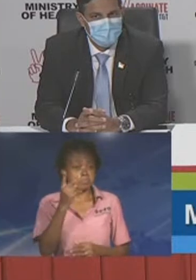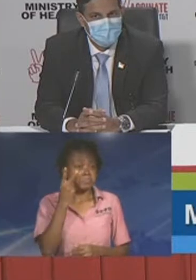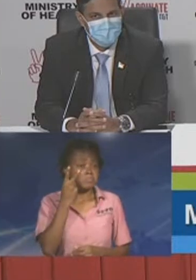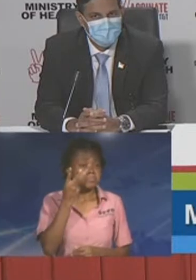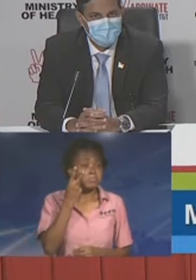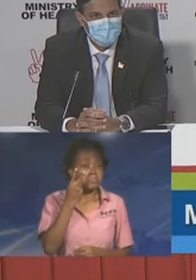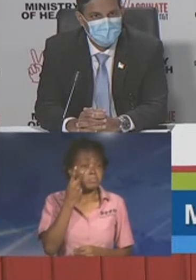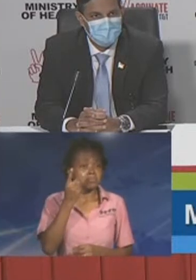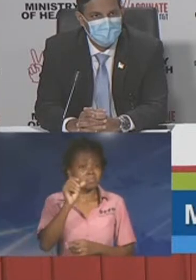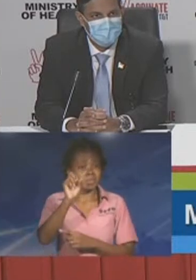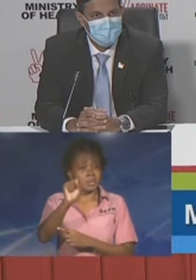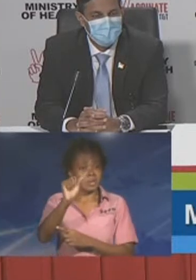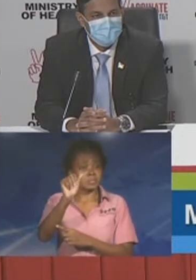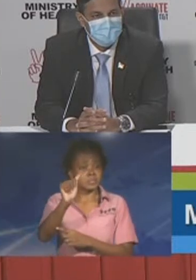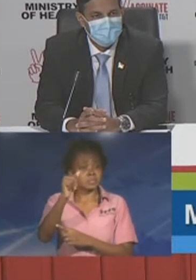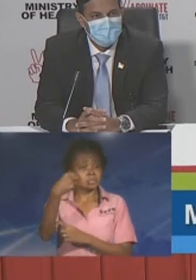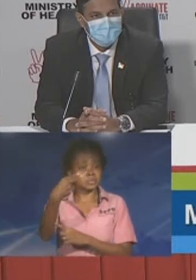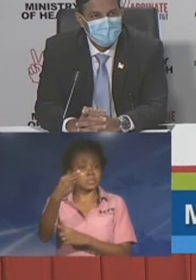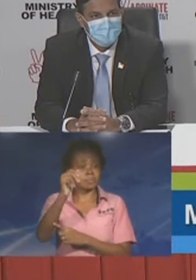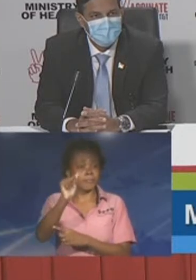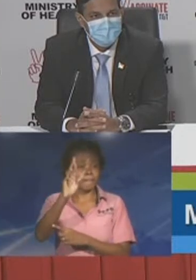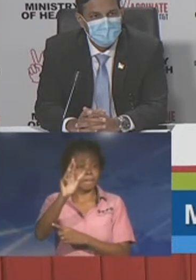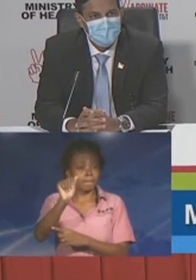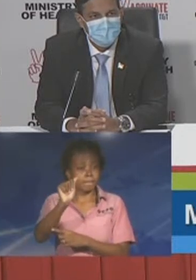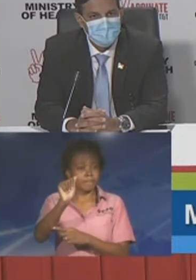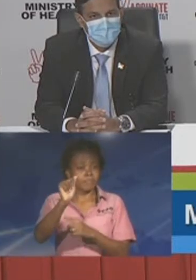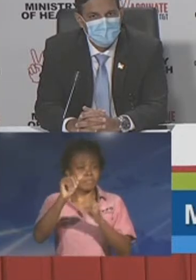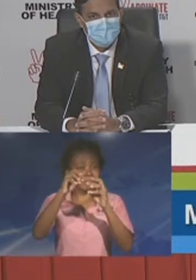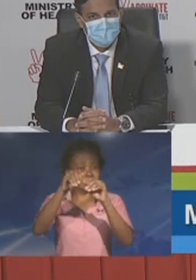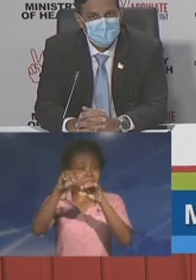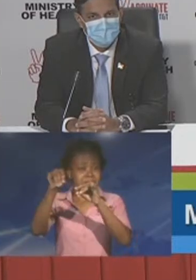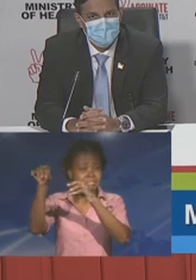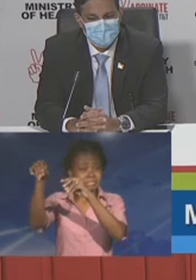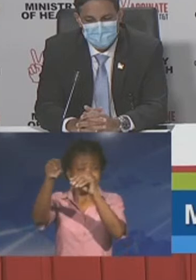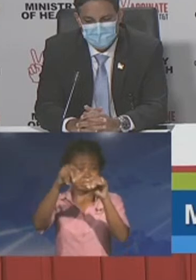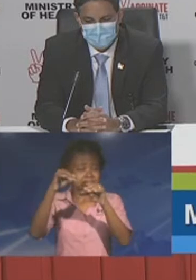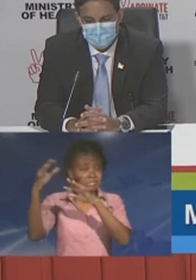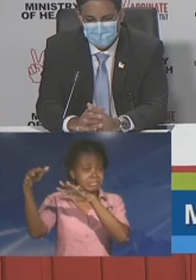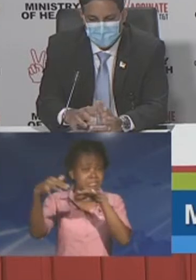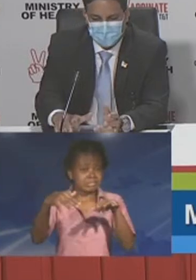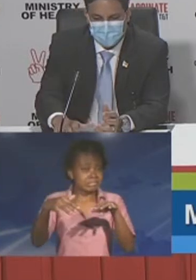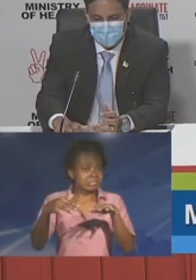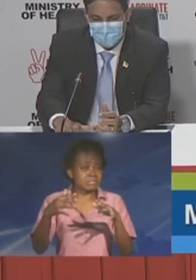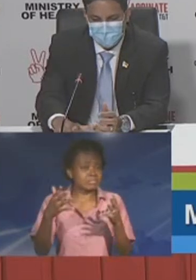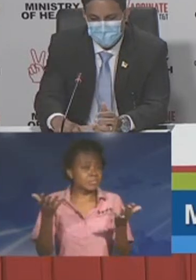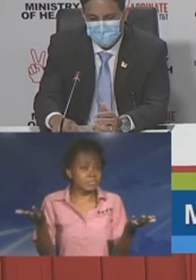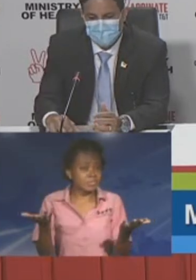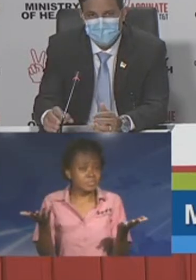going around, and what is the uptake of the influenza vaccine?